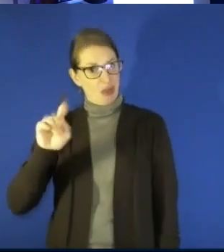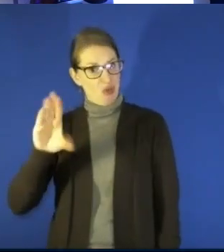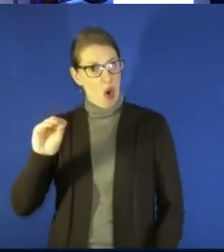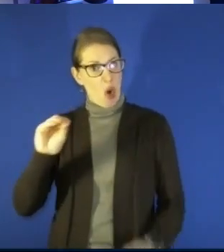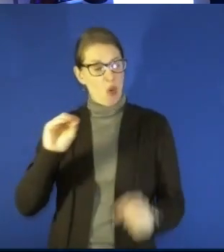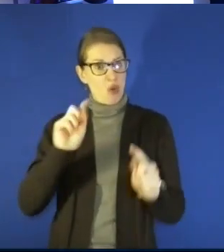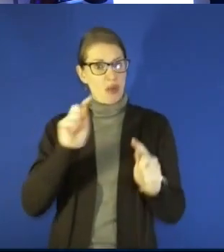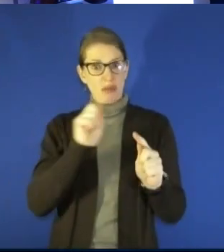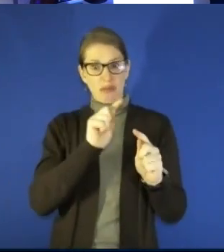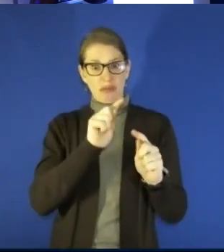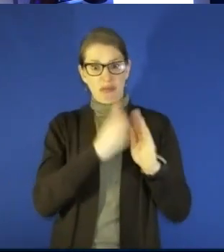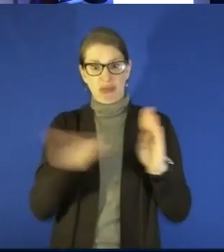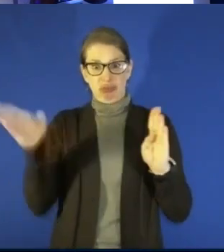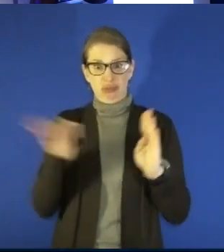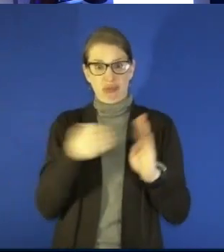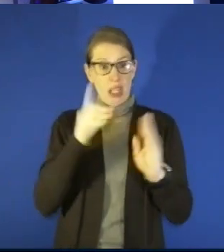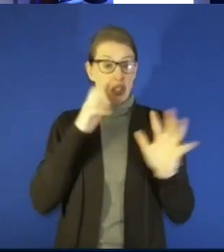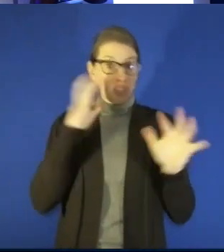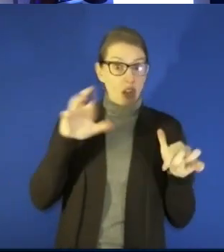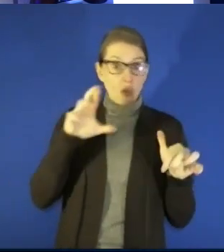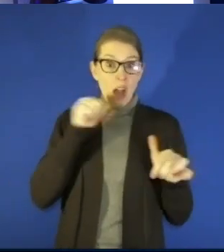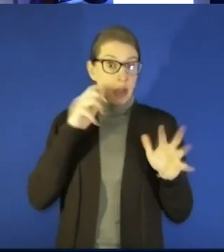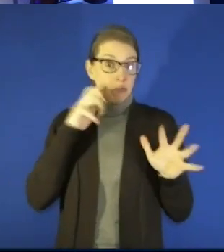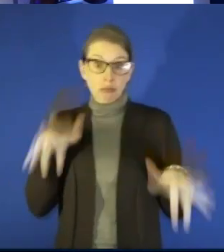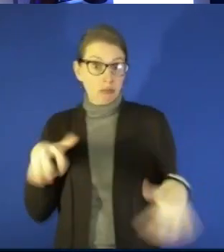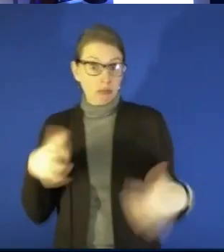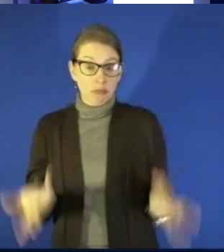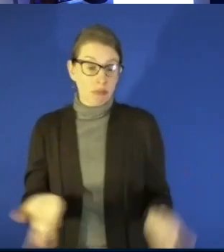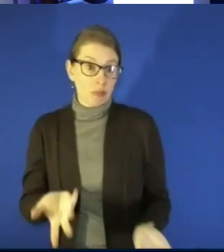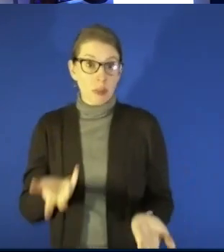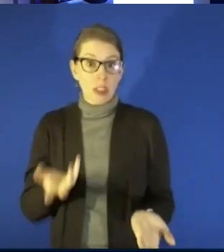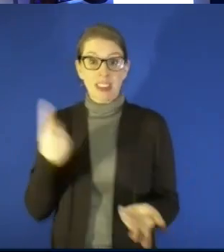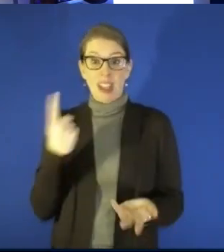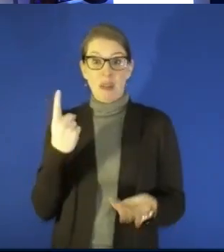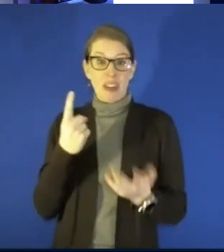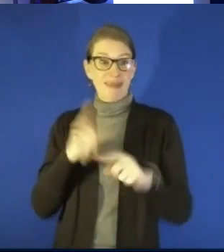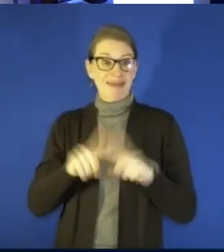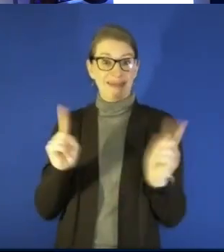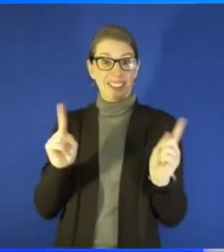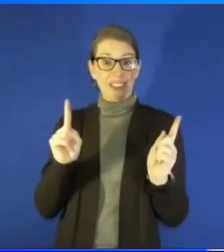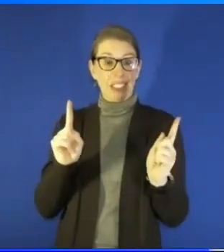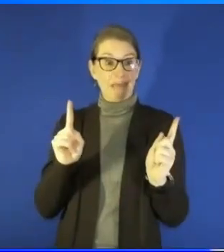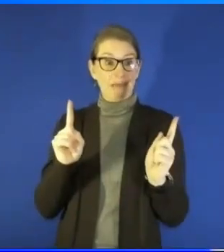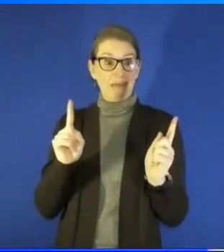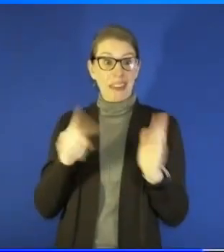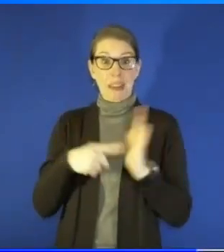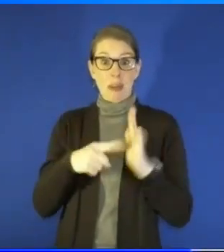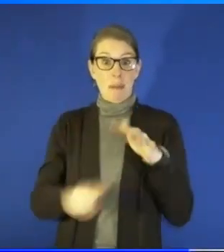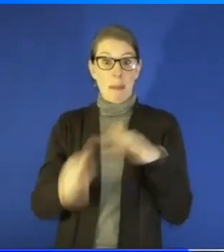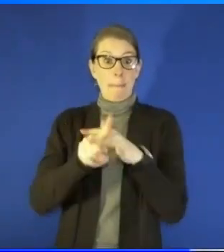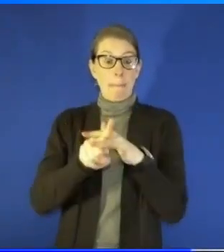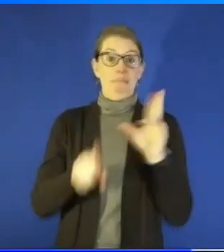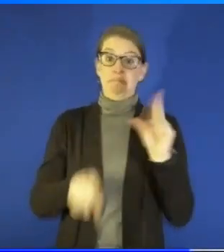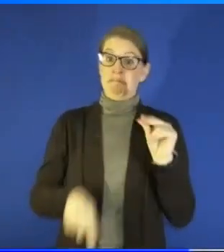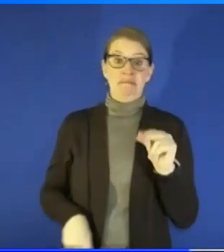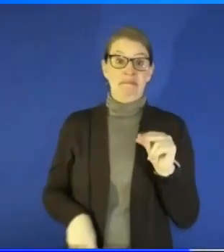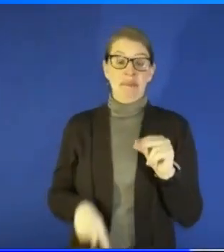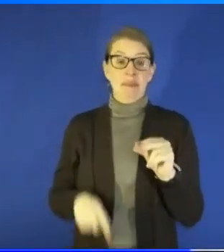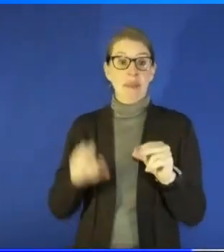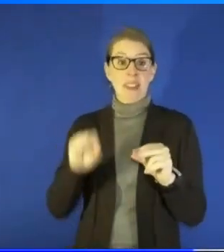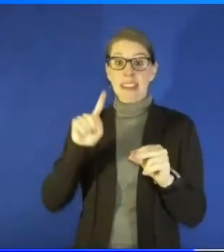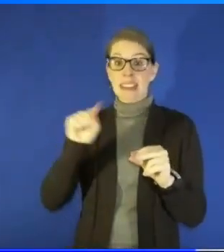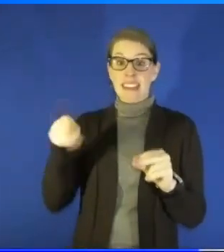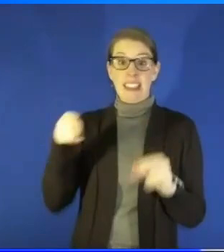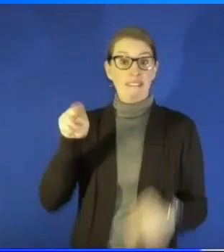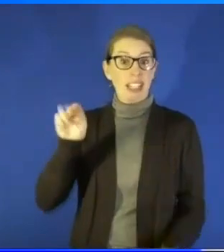by that or not surprised that someone would have some unusual symptoms show up? No, I think, Stephanie,